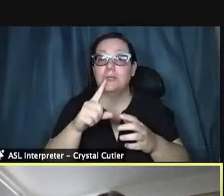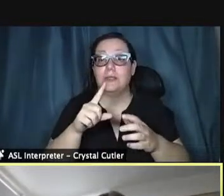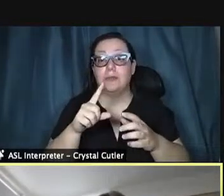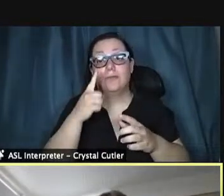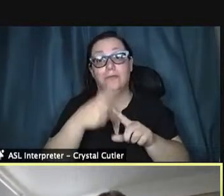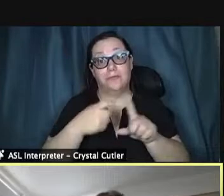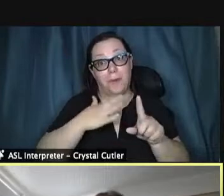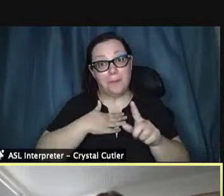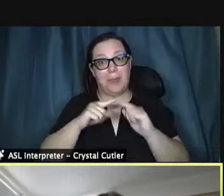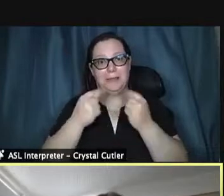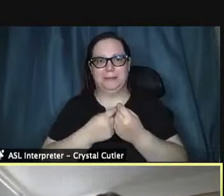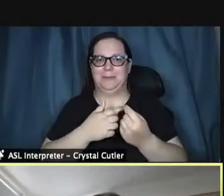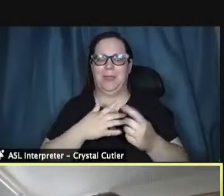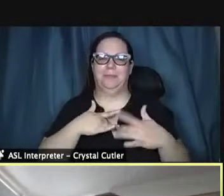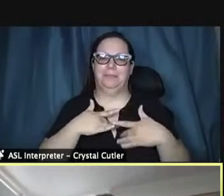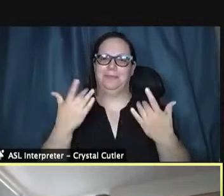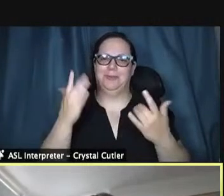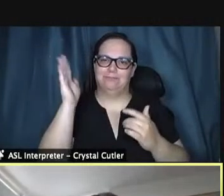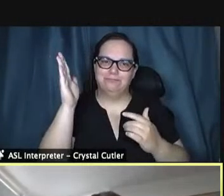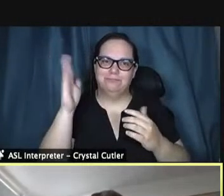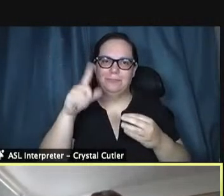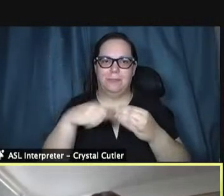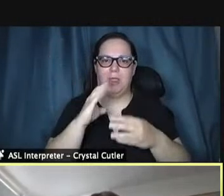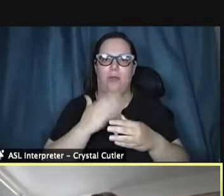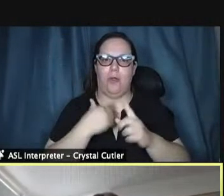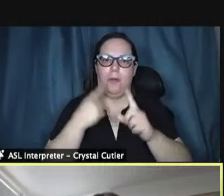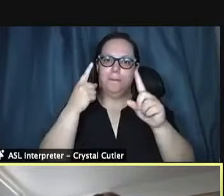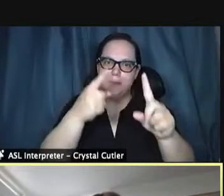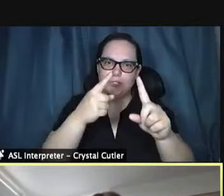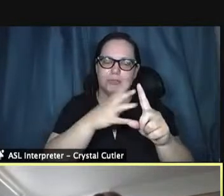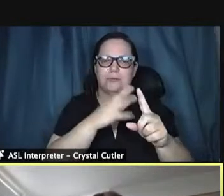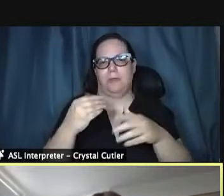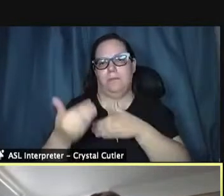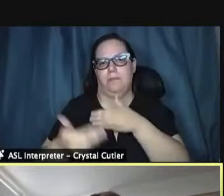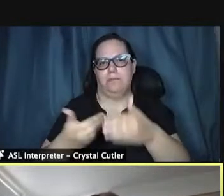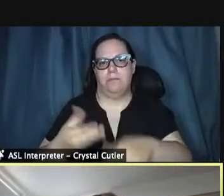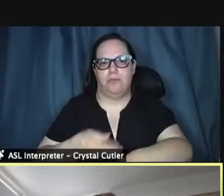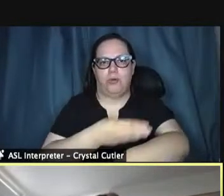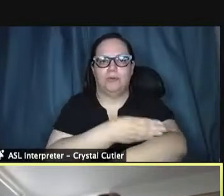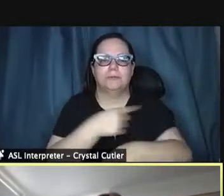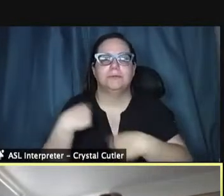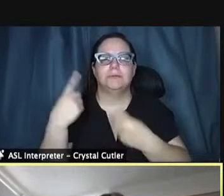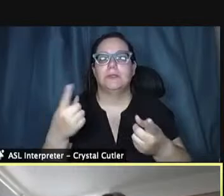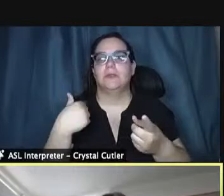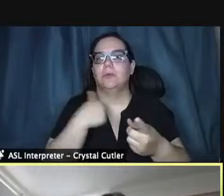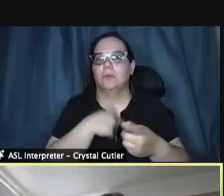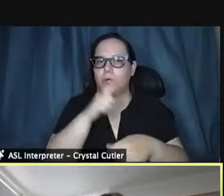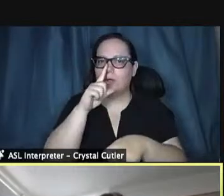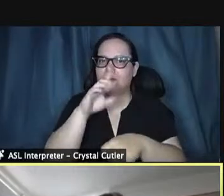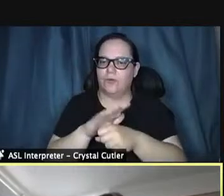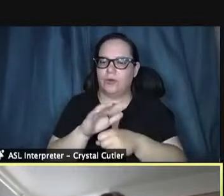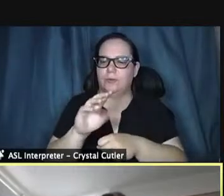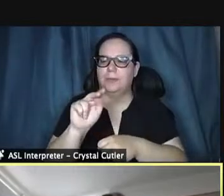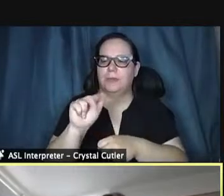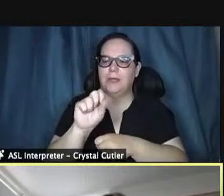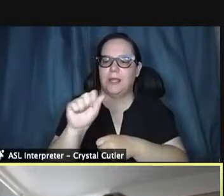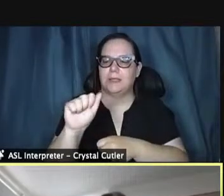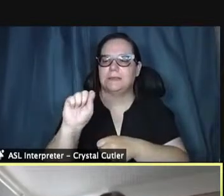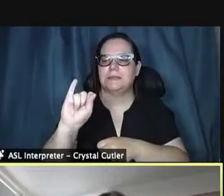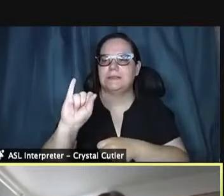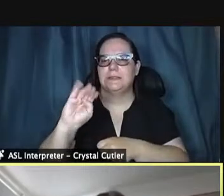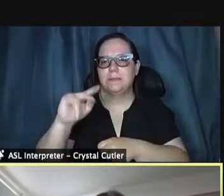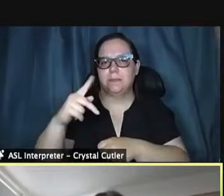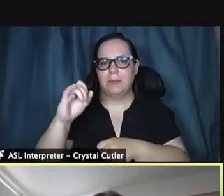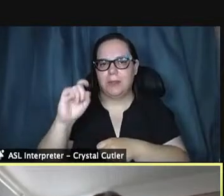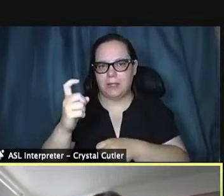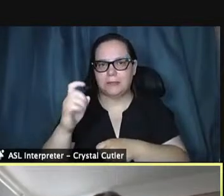our progress. We are a confirmed NASA simplex mission. It's a Class D mission. And you can